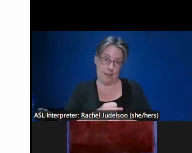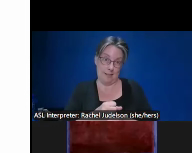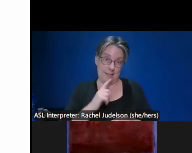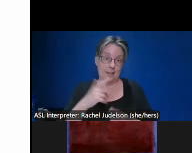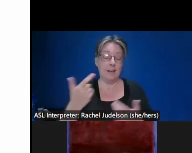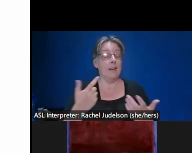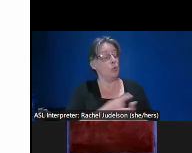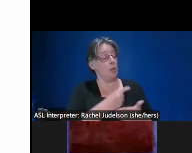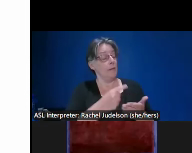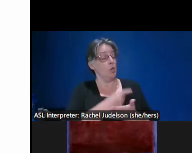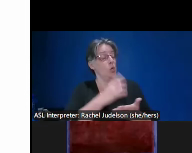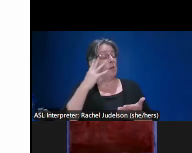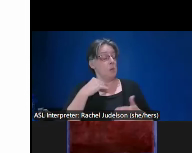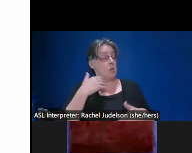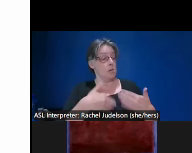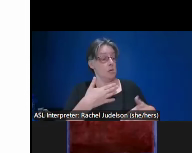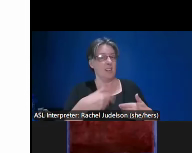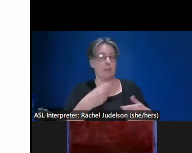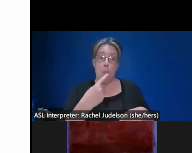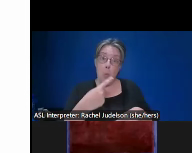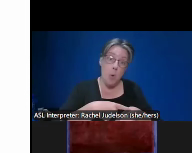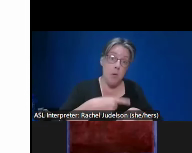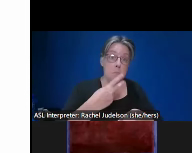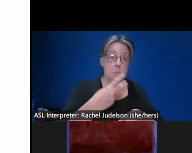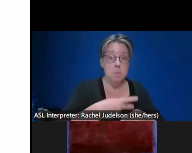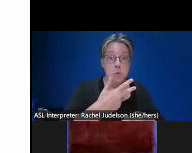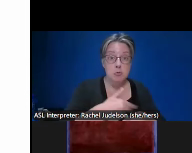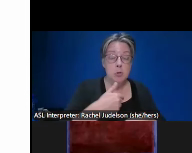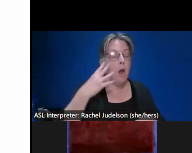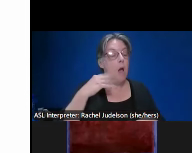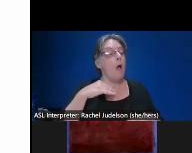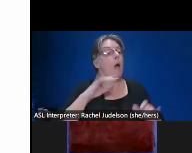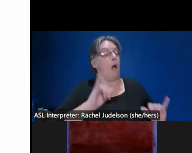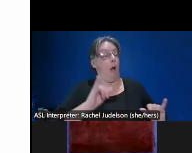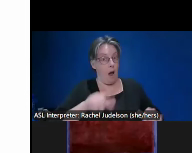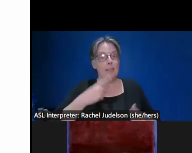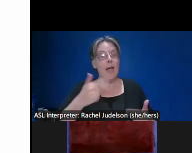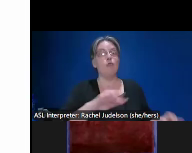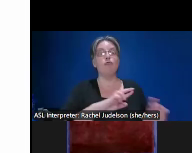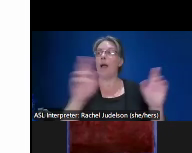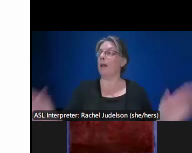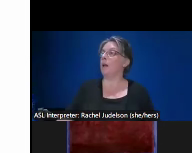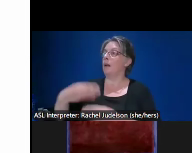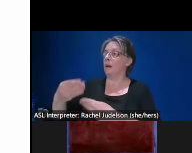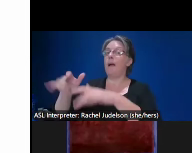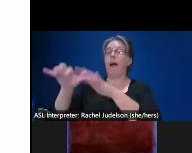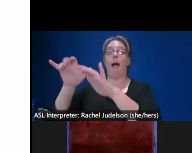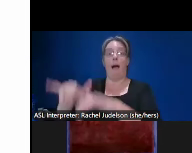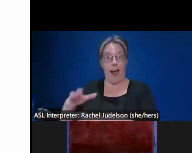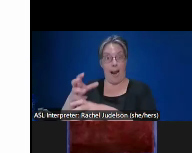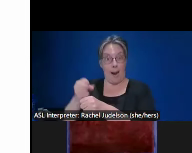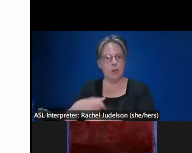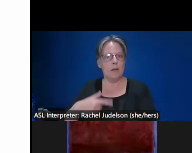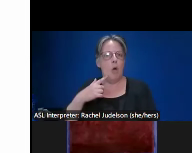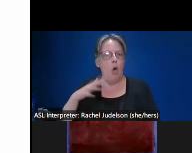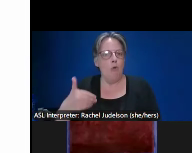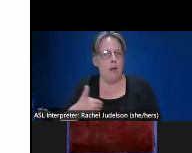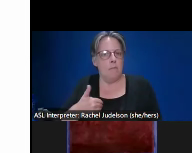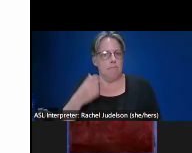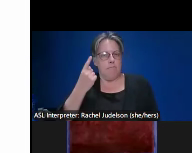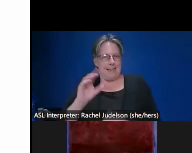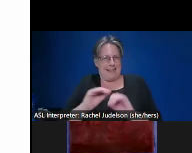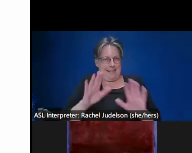after you reviewed a few times, you get a sense of what a good abstract is and what a bad abstract is, and that makes you a